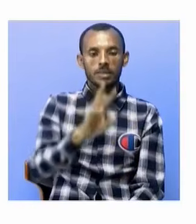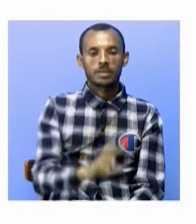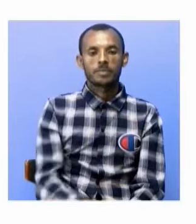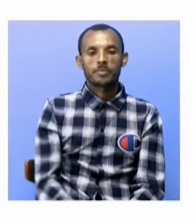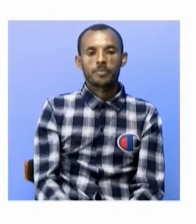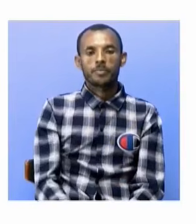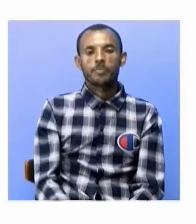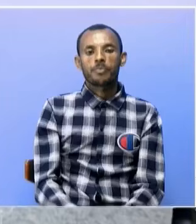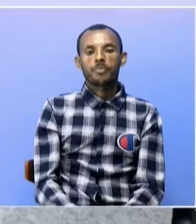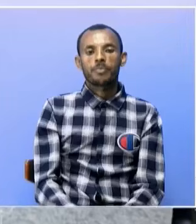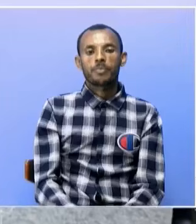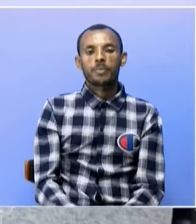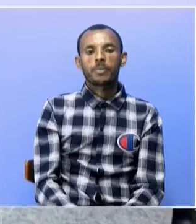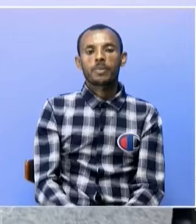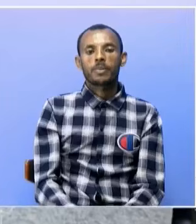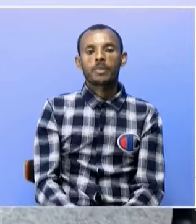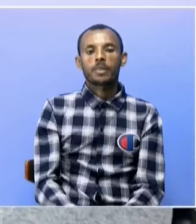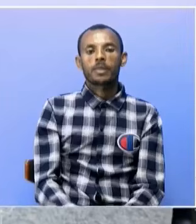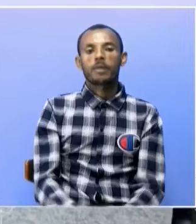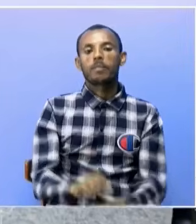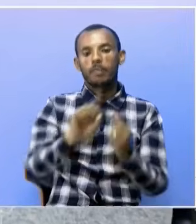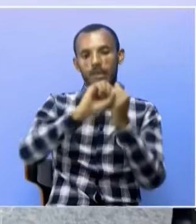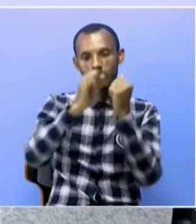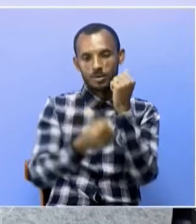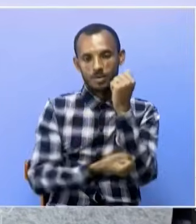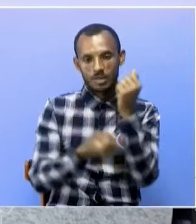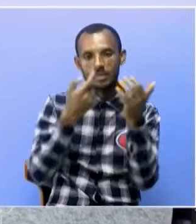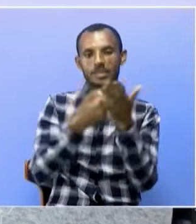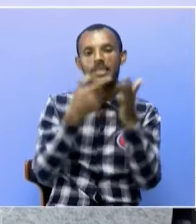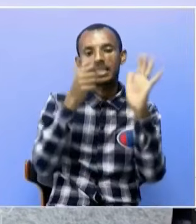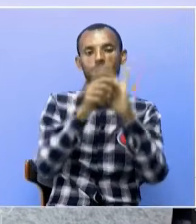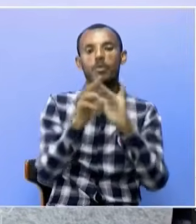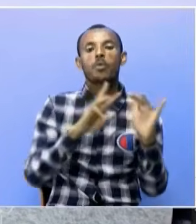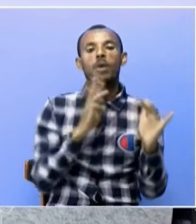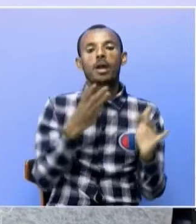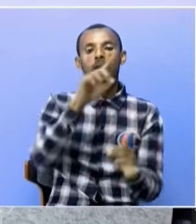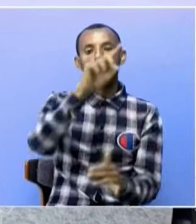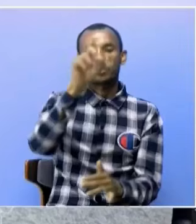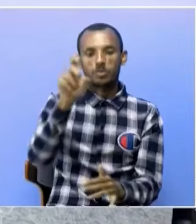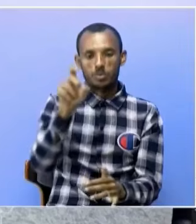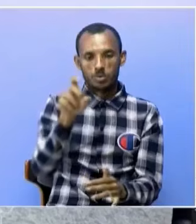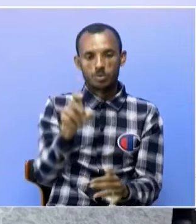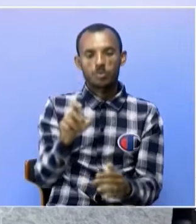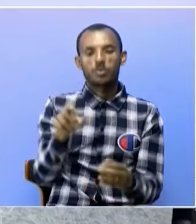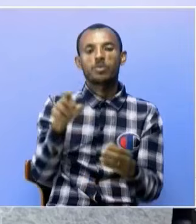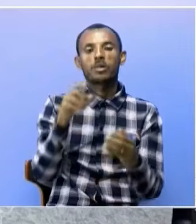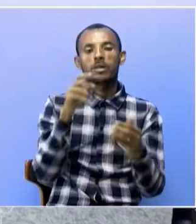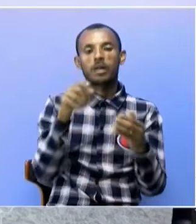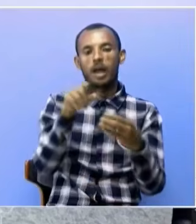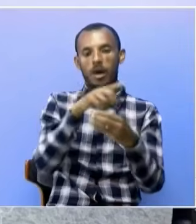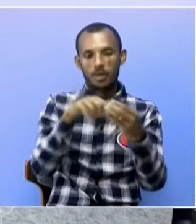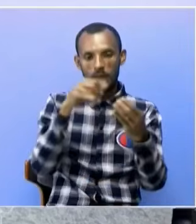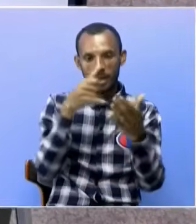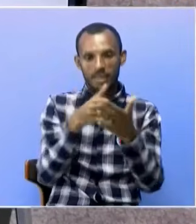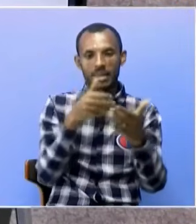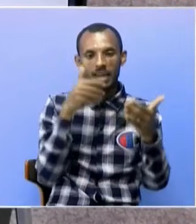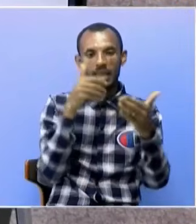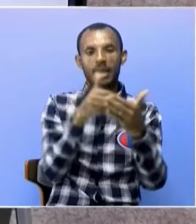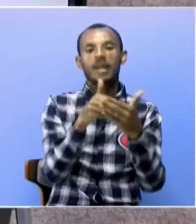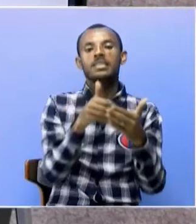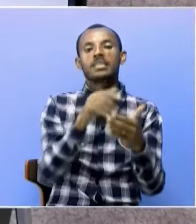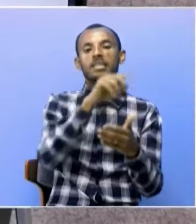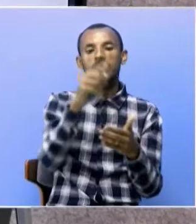6. Okay? So according to this example, we are asked to round it to the nearest integer